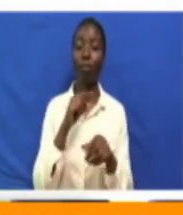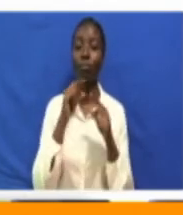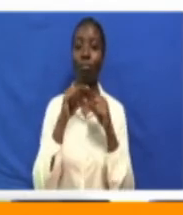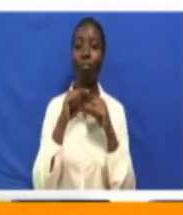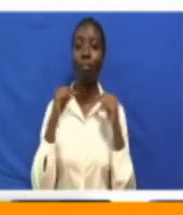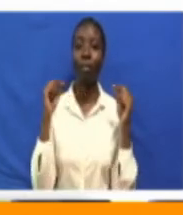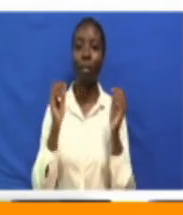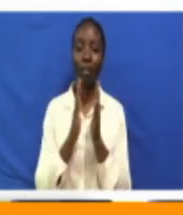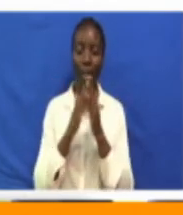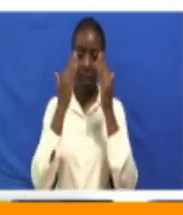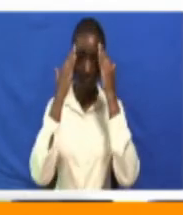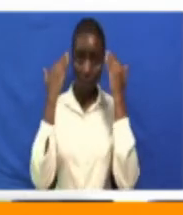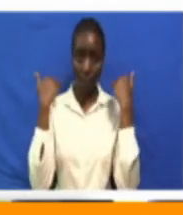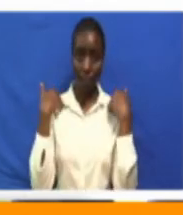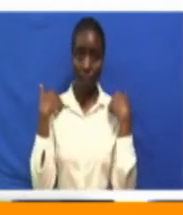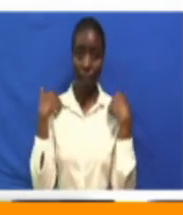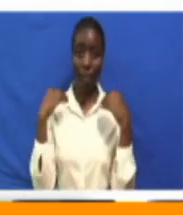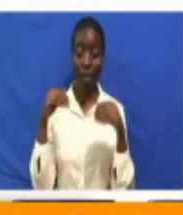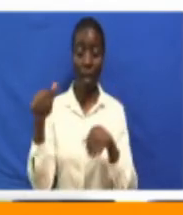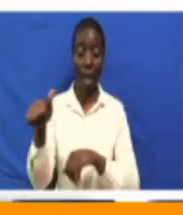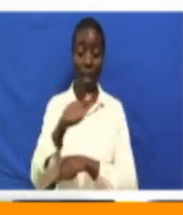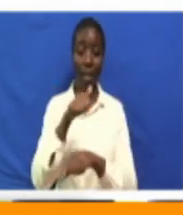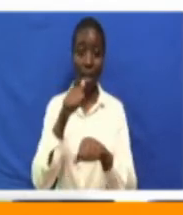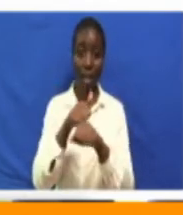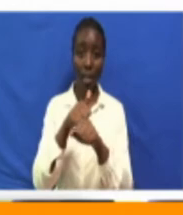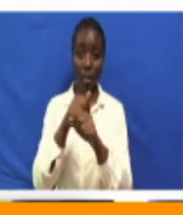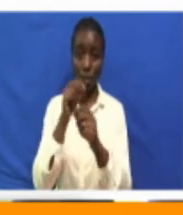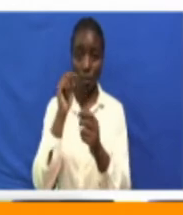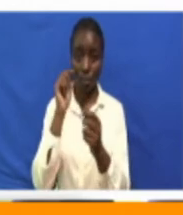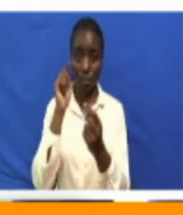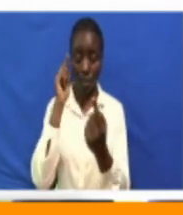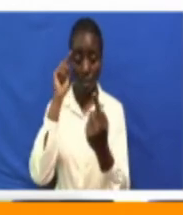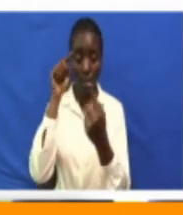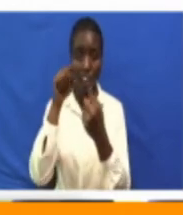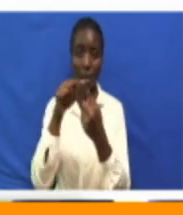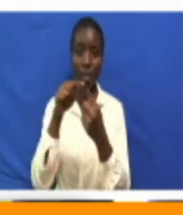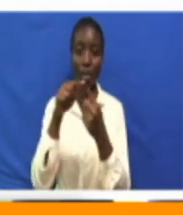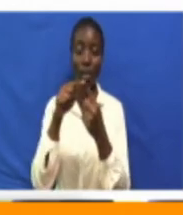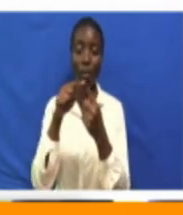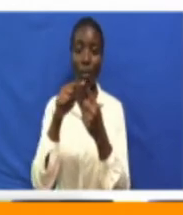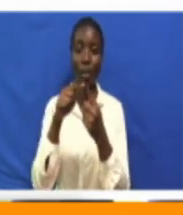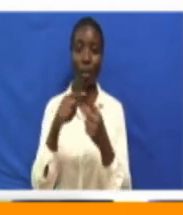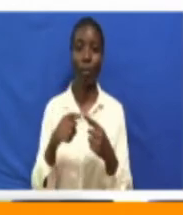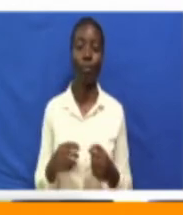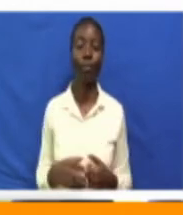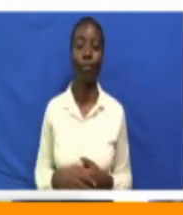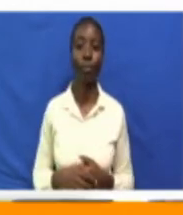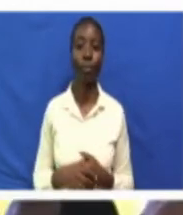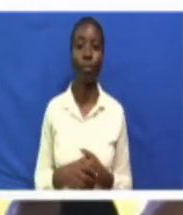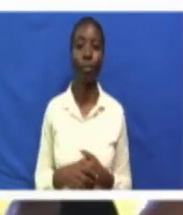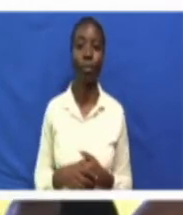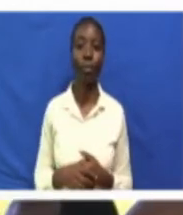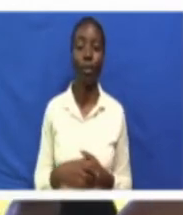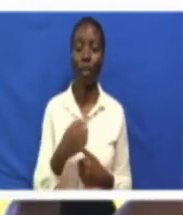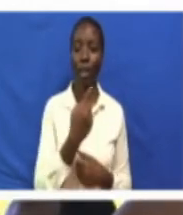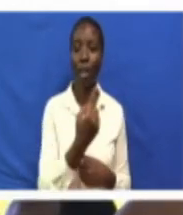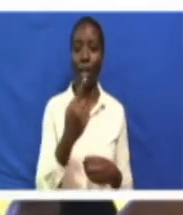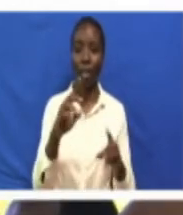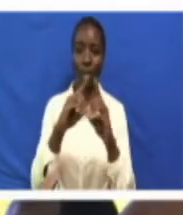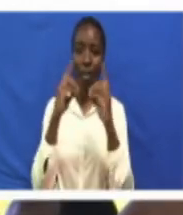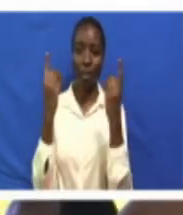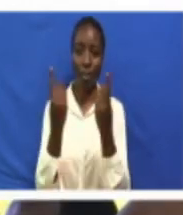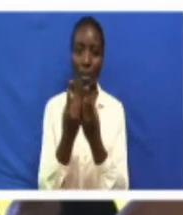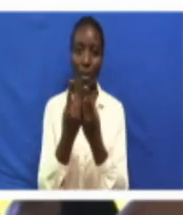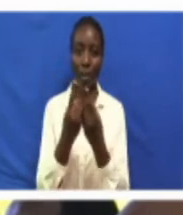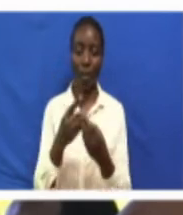organization vision and vision has been underpinned by the audience Endeavors of each department we